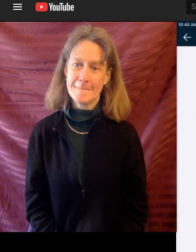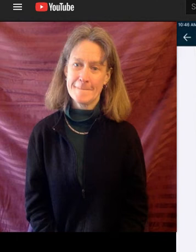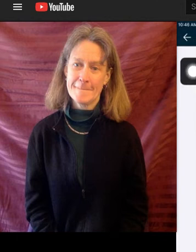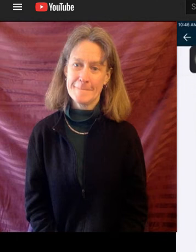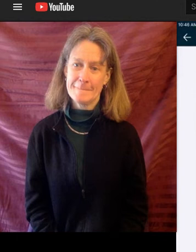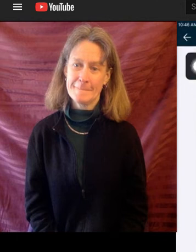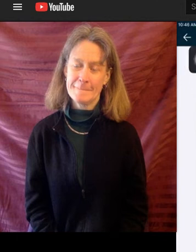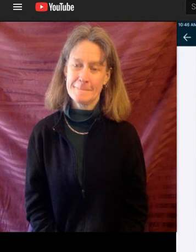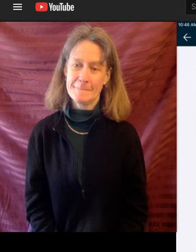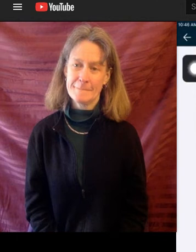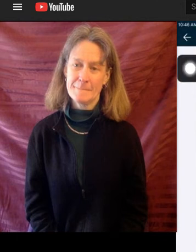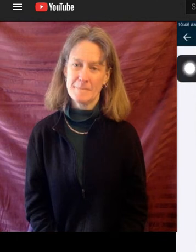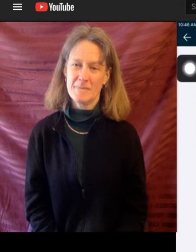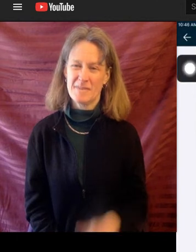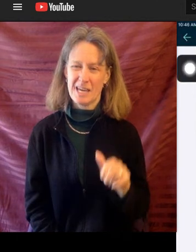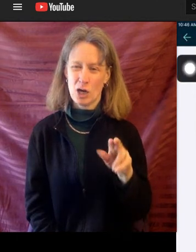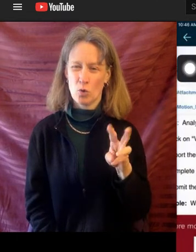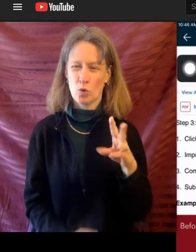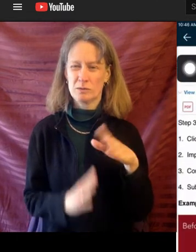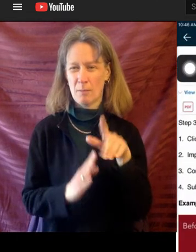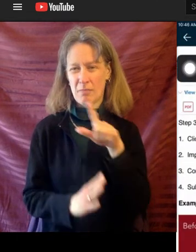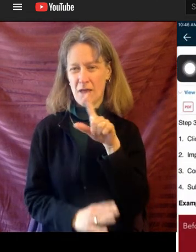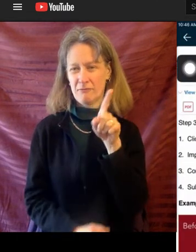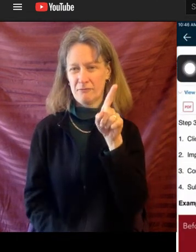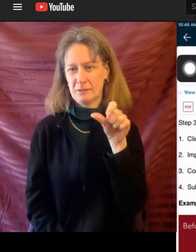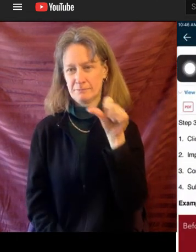and I click the back arrow in the top left,